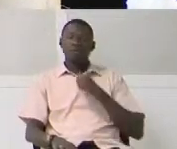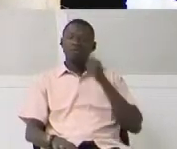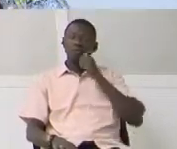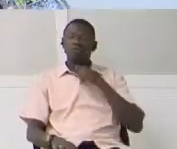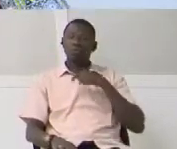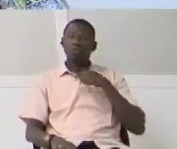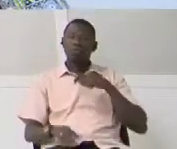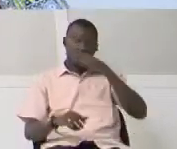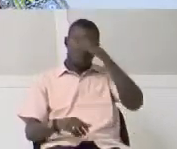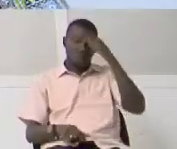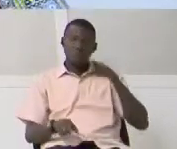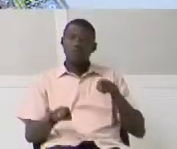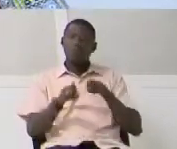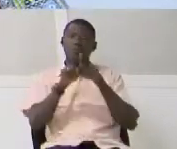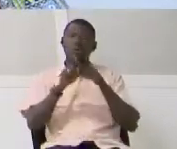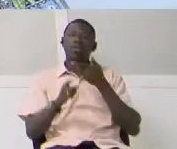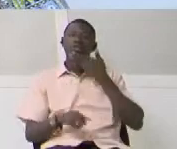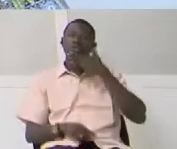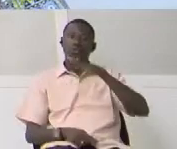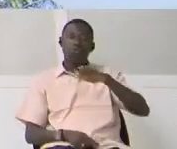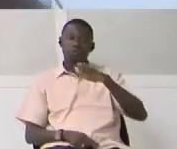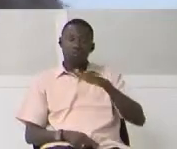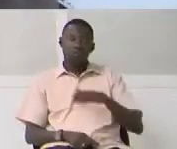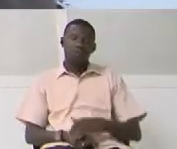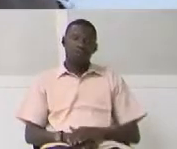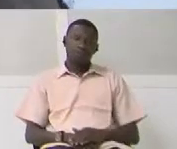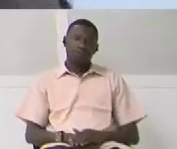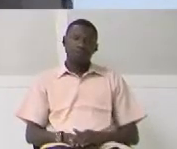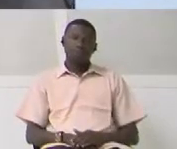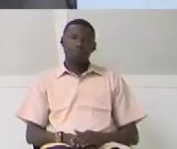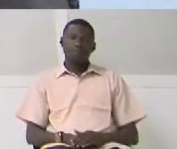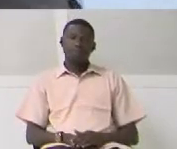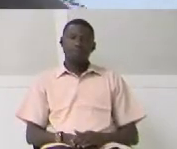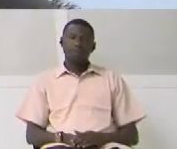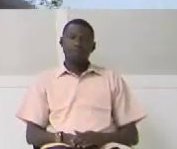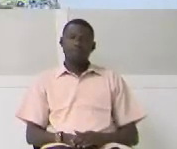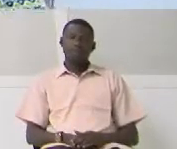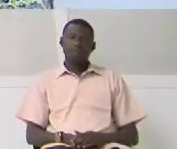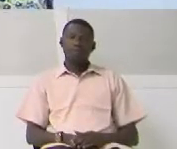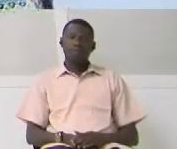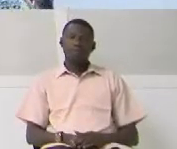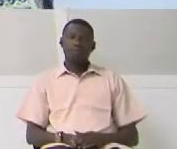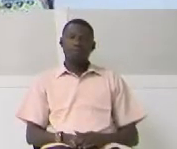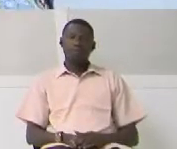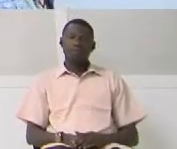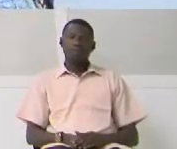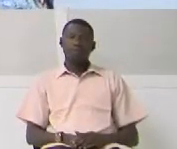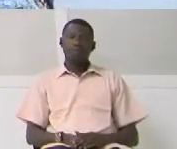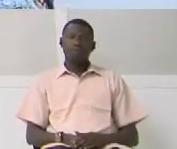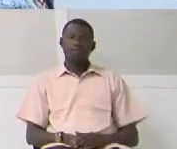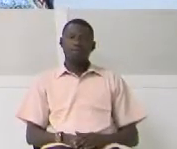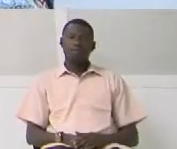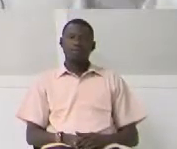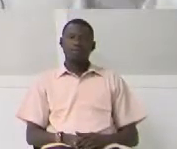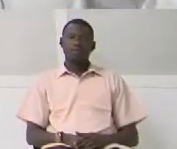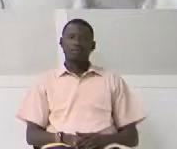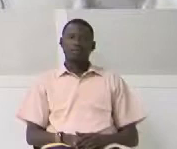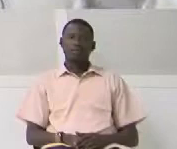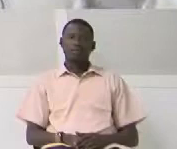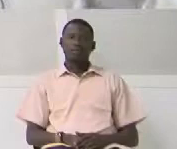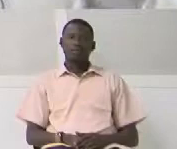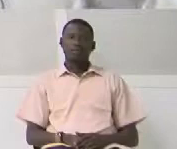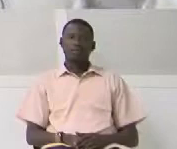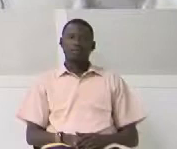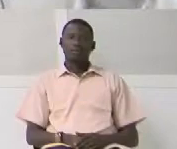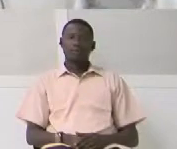to work with the youth. Yalla dafa def sa ne xalé bo xamne so musuta tey pel sa su wala tey